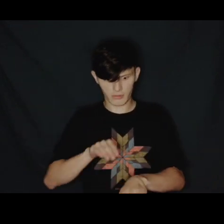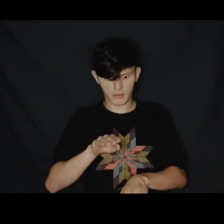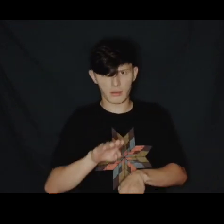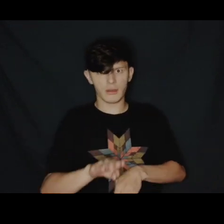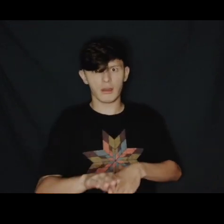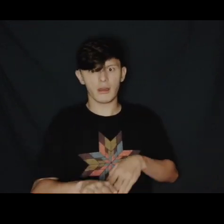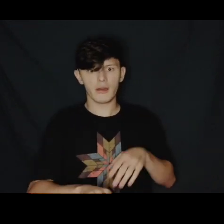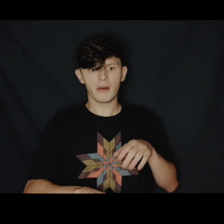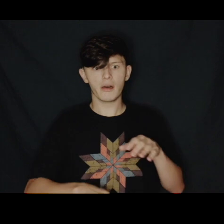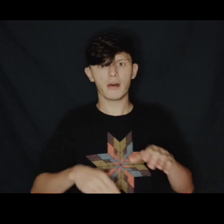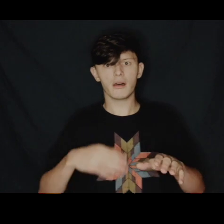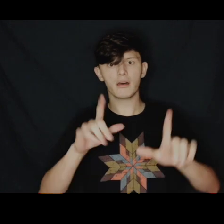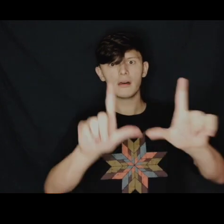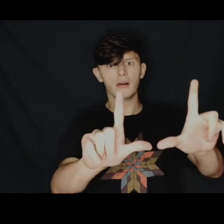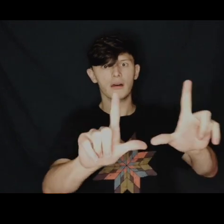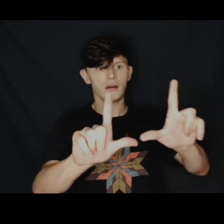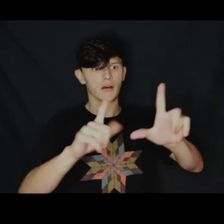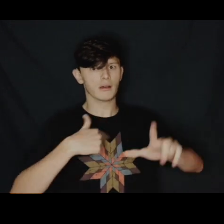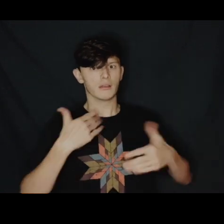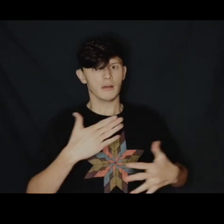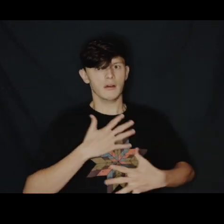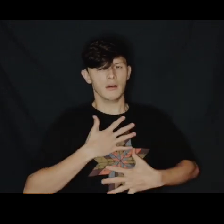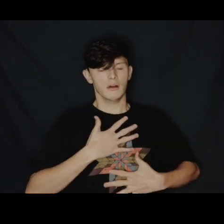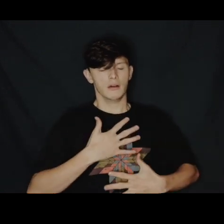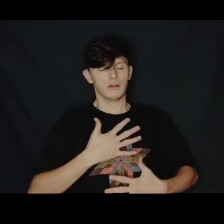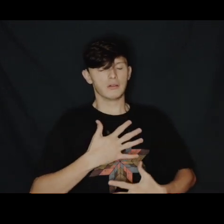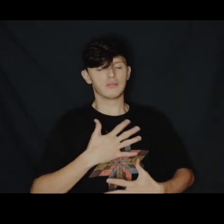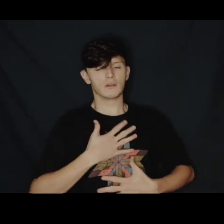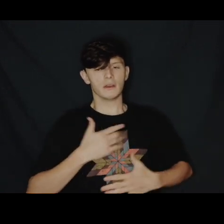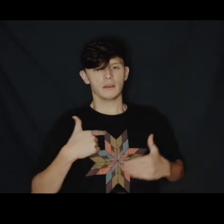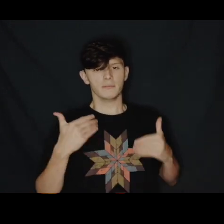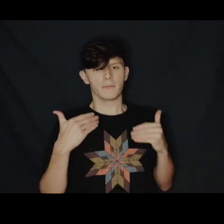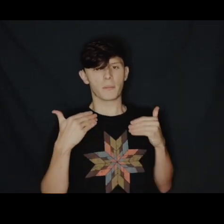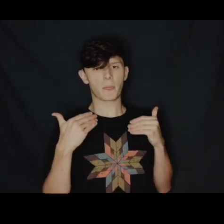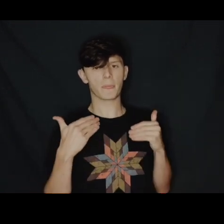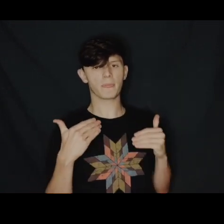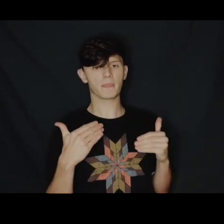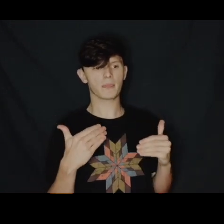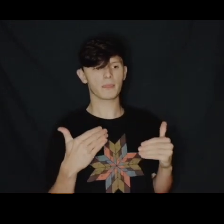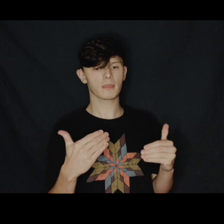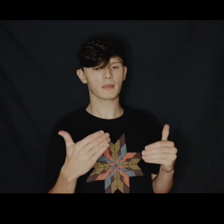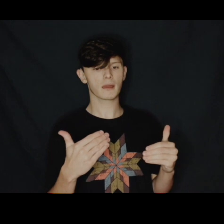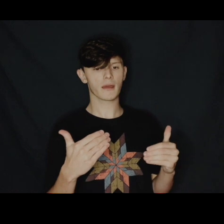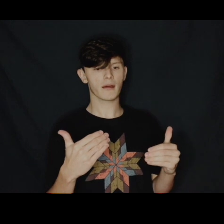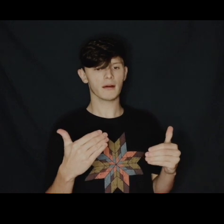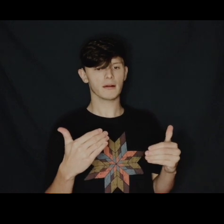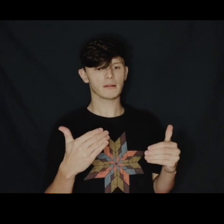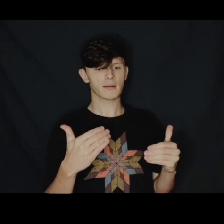over there. I take a shaky breath and I